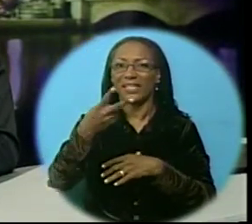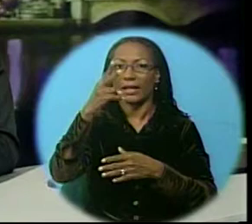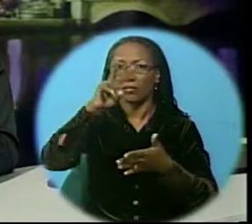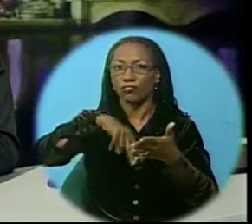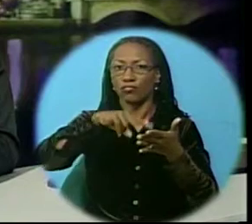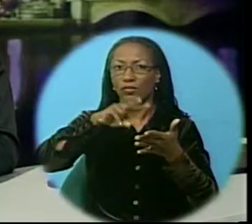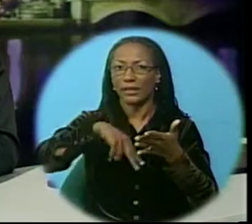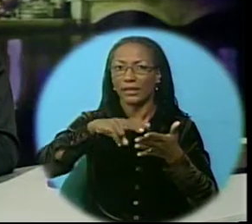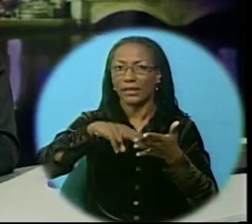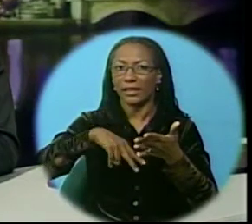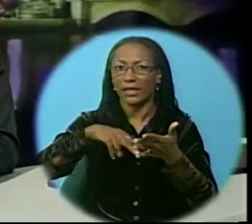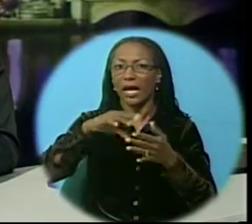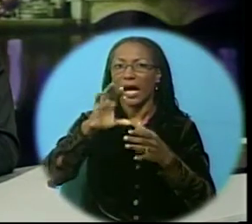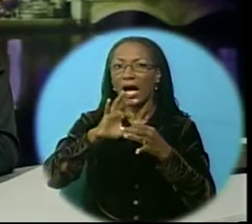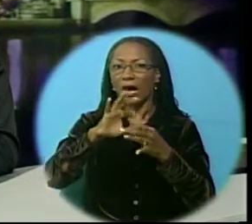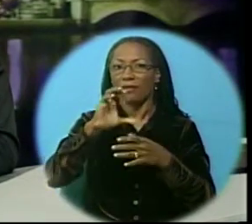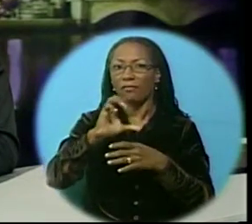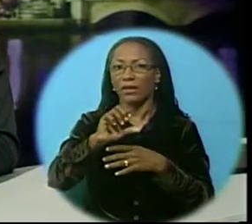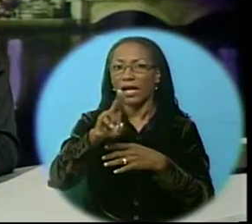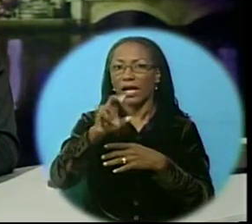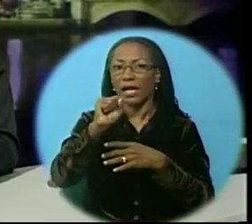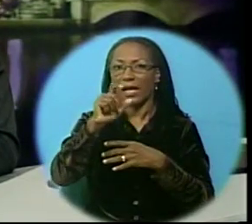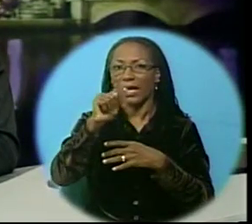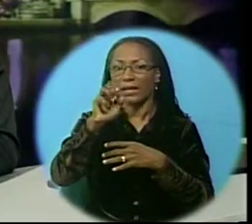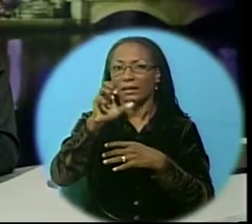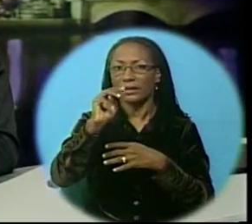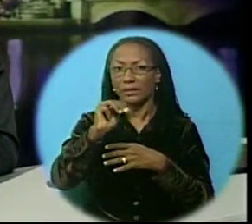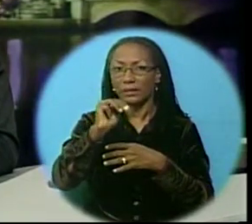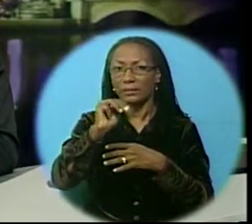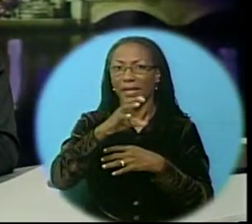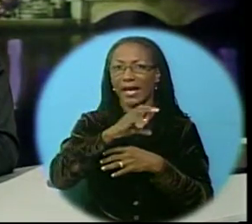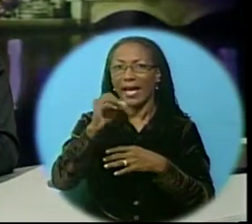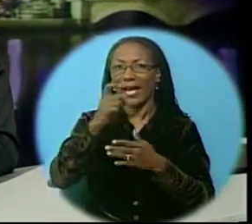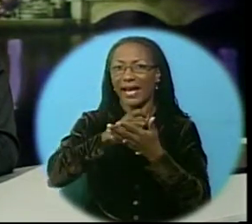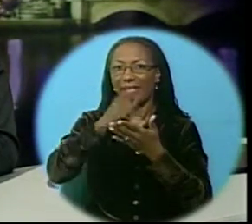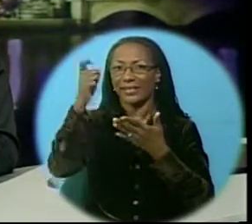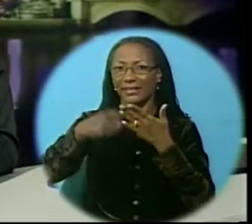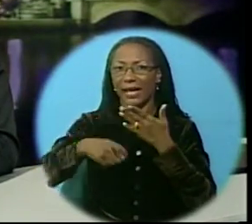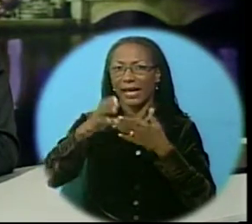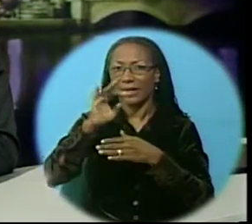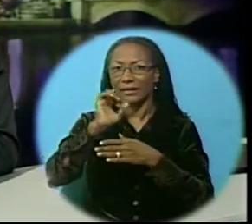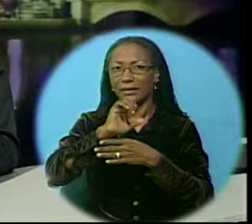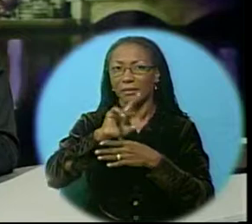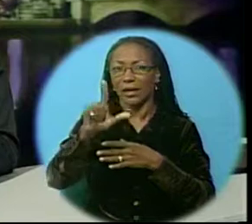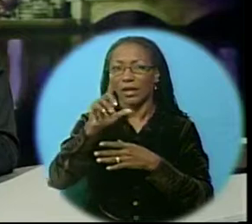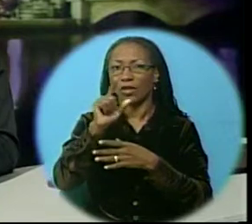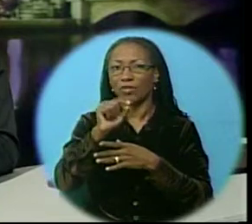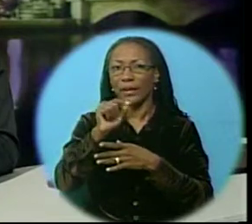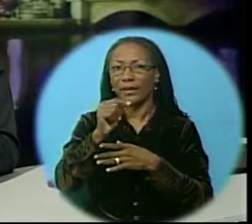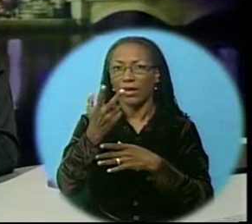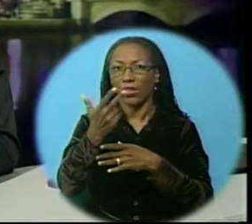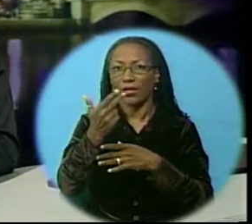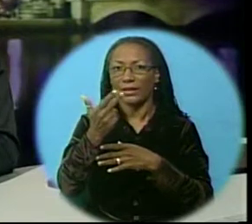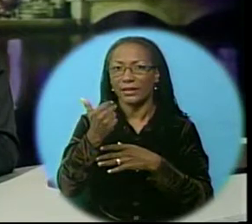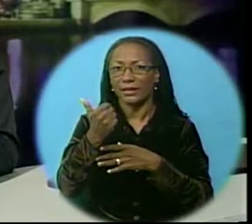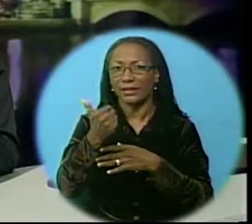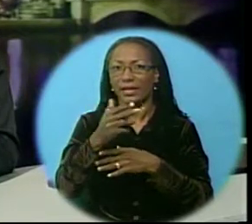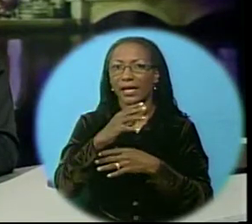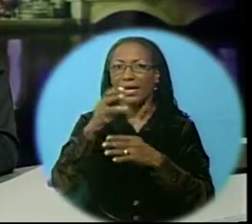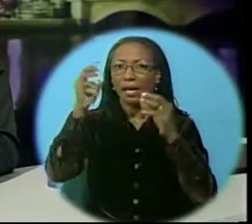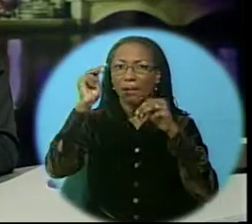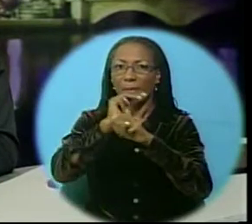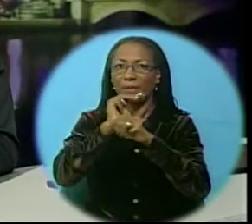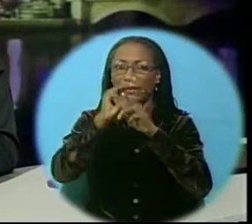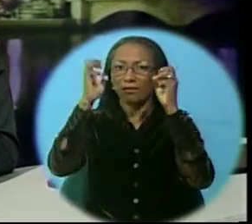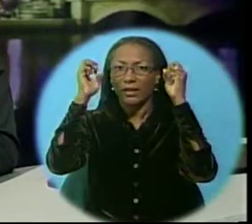Bill 2013 and also the second reading of the Excise Tax Amendment Bill 2013. Additionally, Minister of